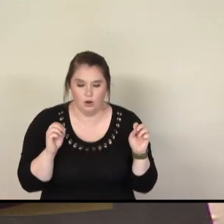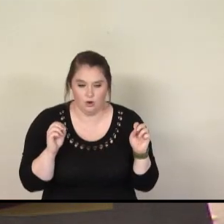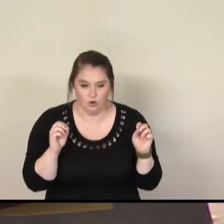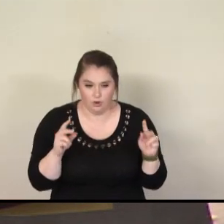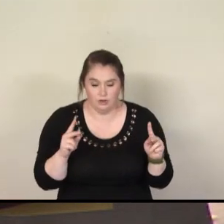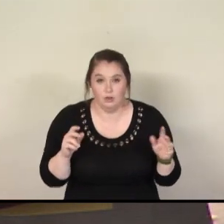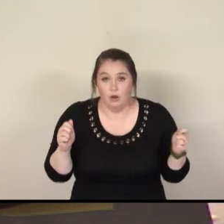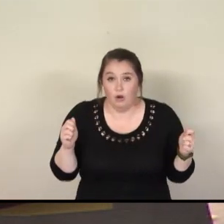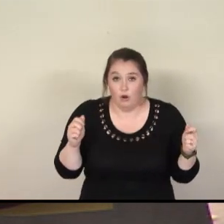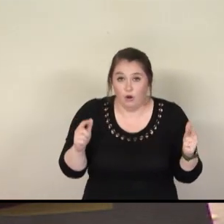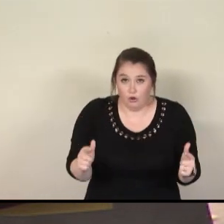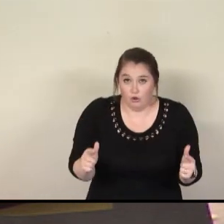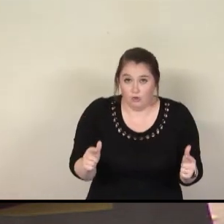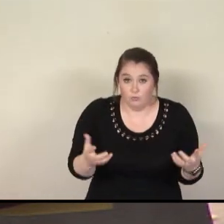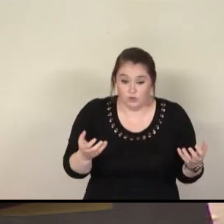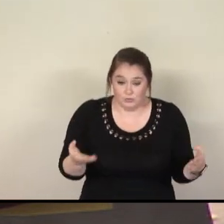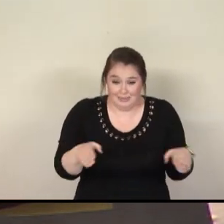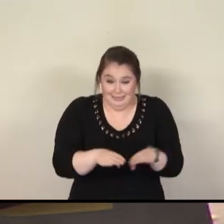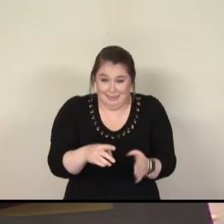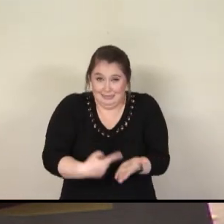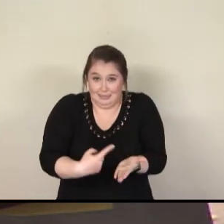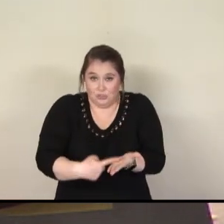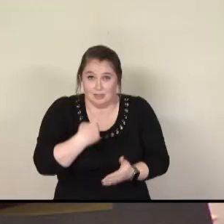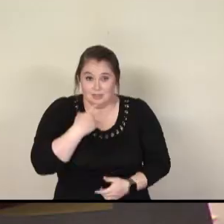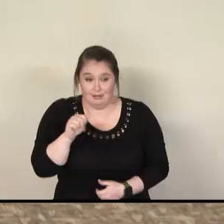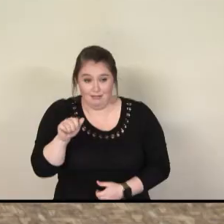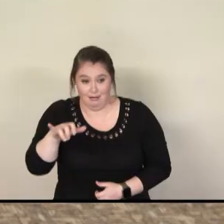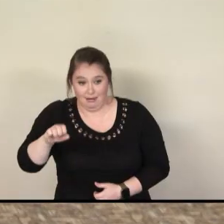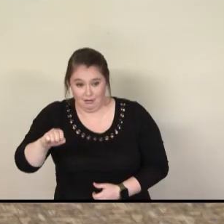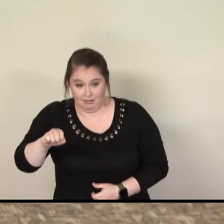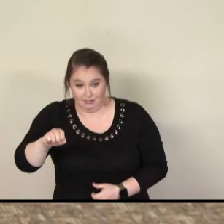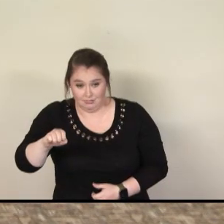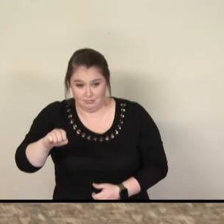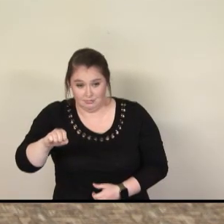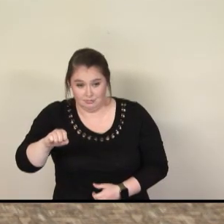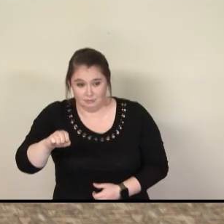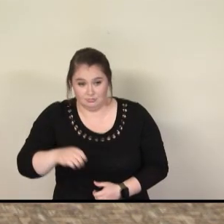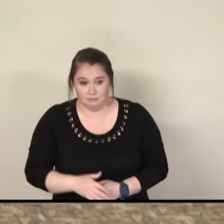All in favor to end discussion, say aye. Aye.